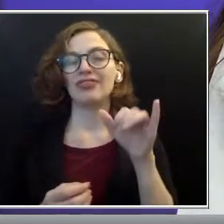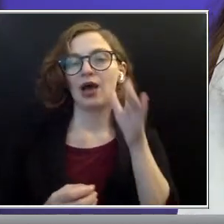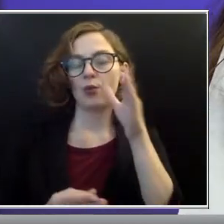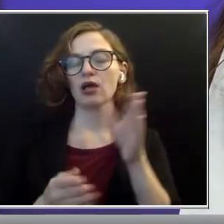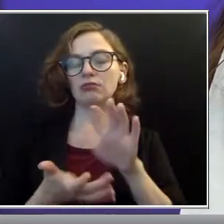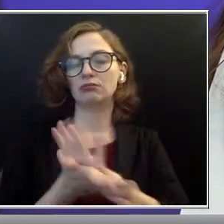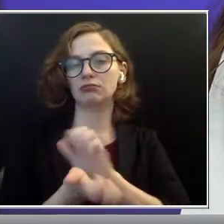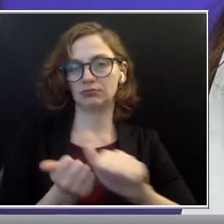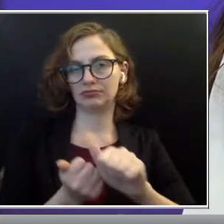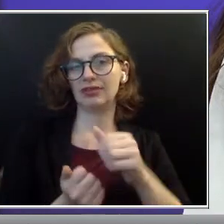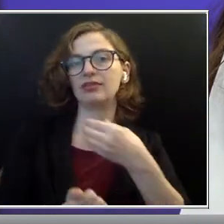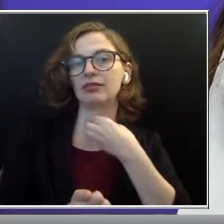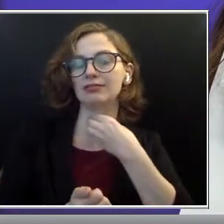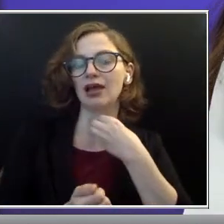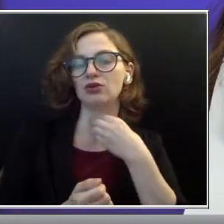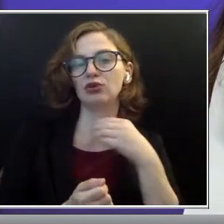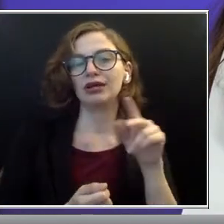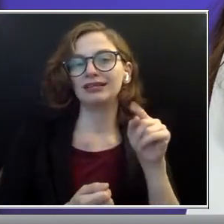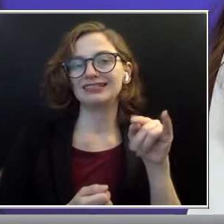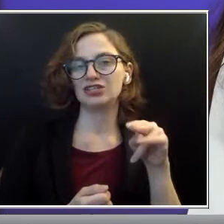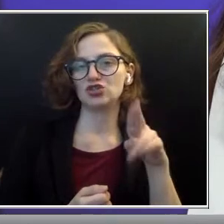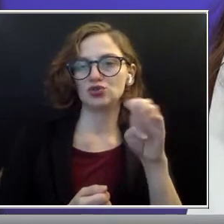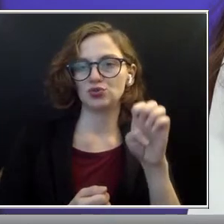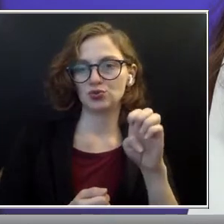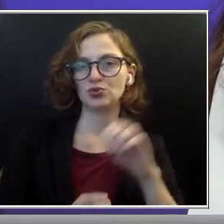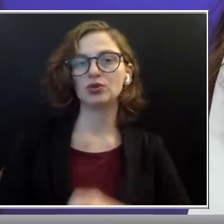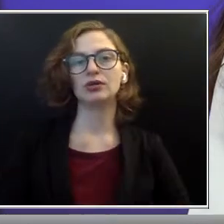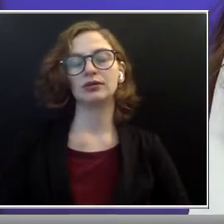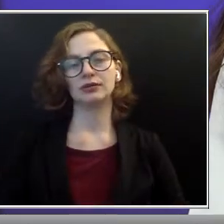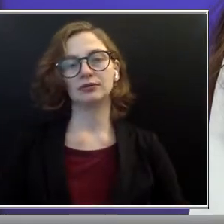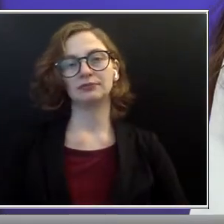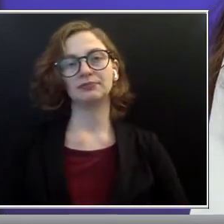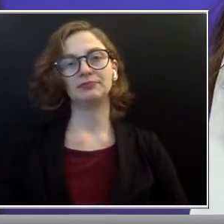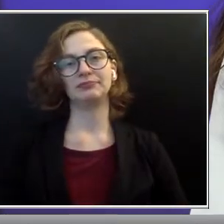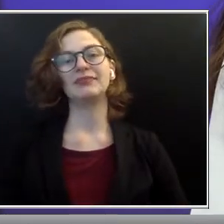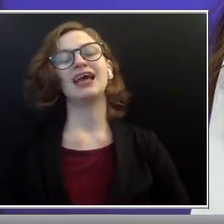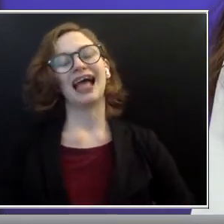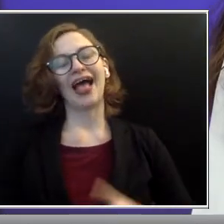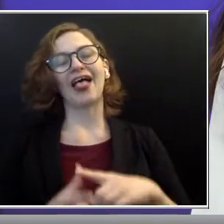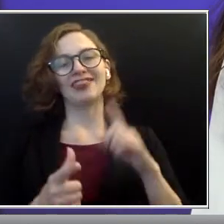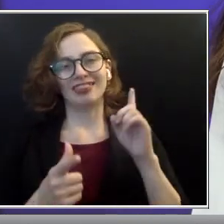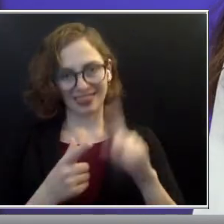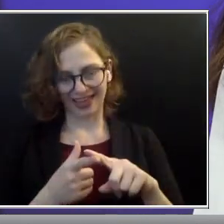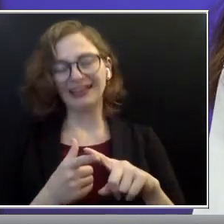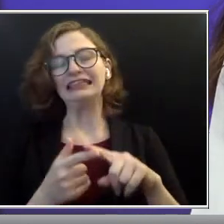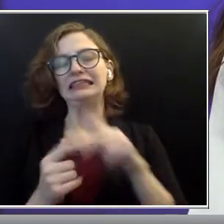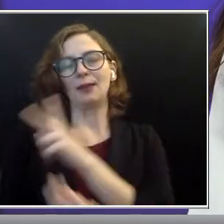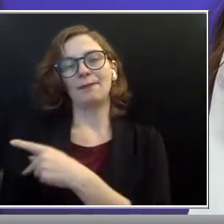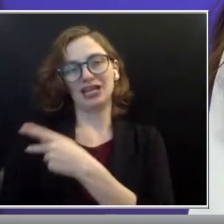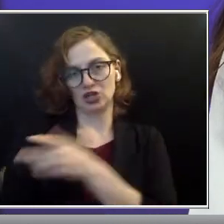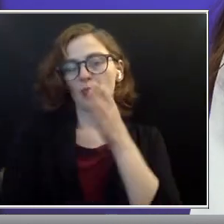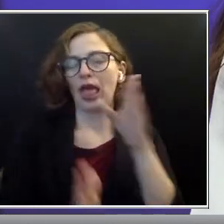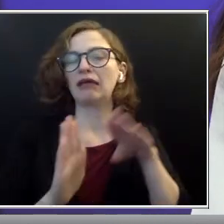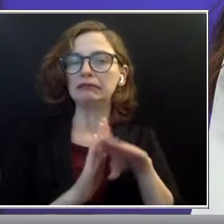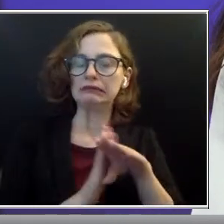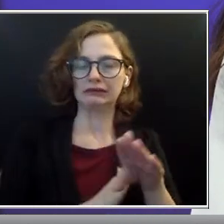develops hypothyroidism, which is pretty straightforward in management. We give them back a medication called levothyroxine and monitor their TSH